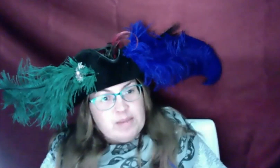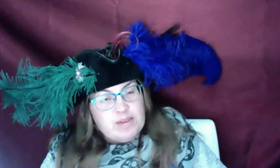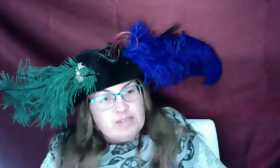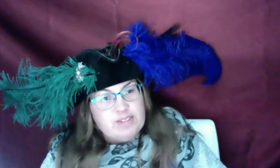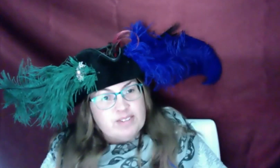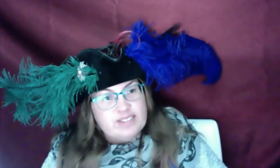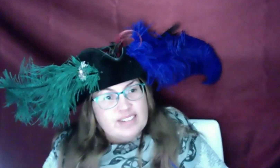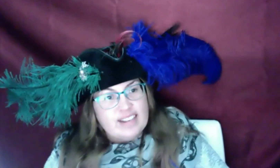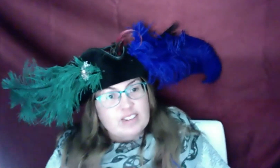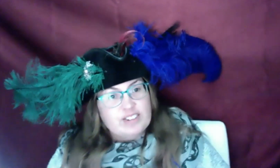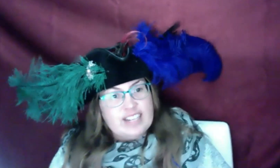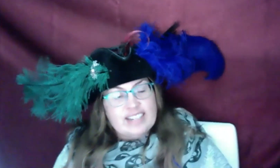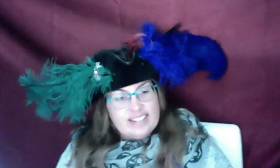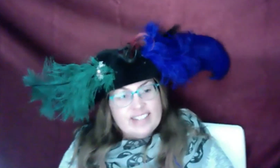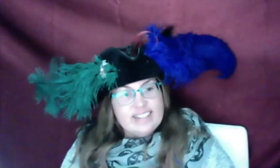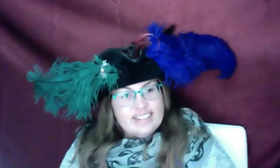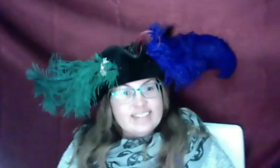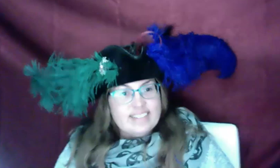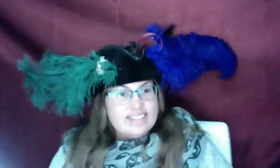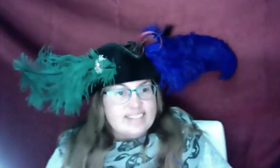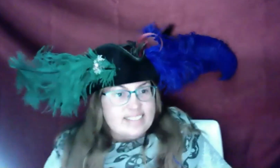be beautiful and learning.